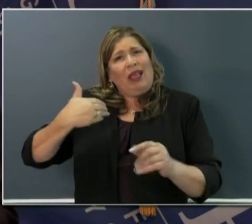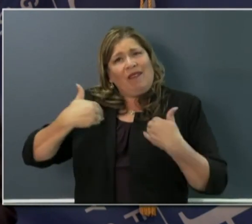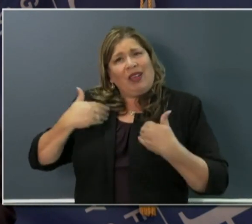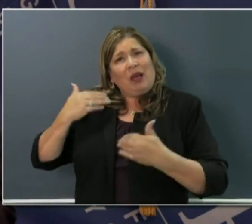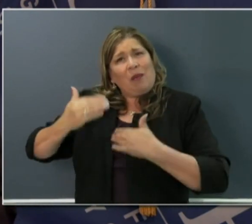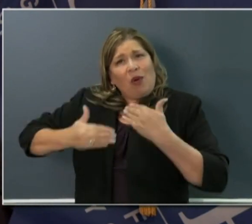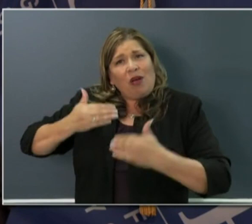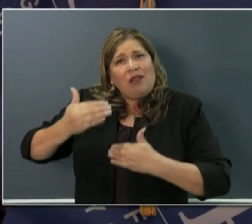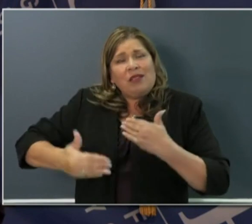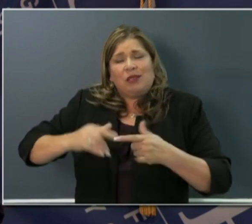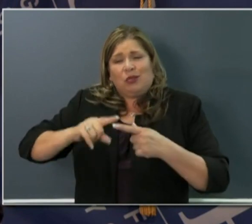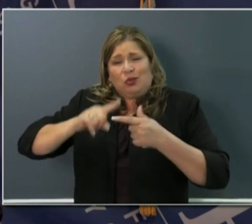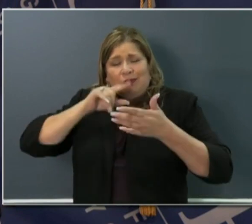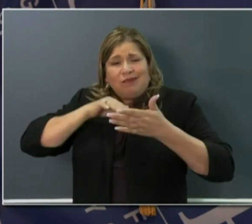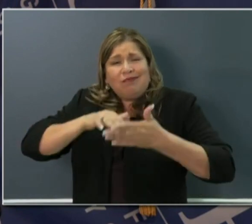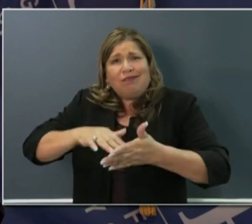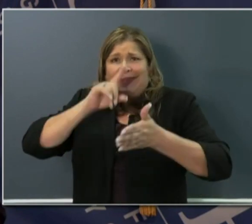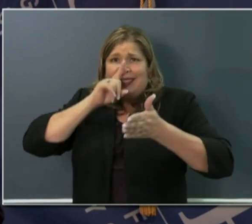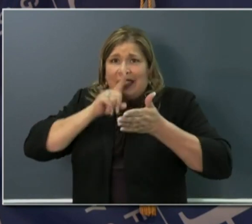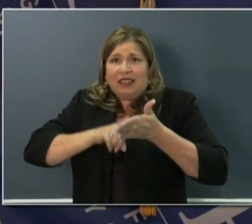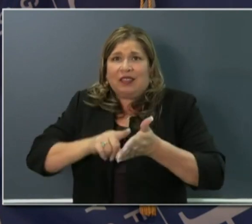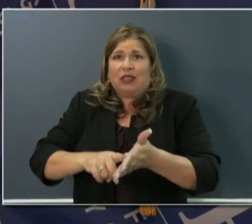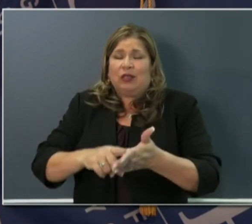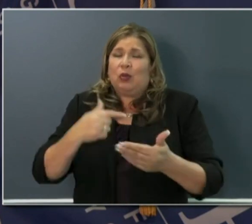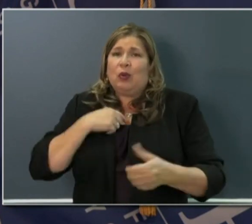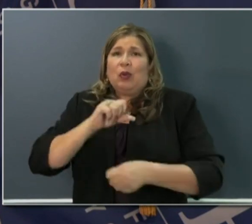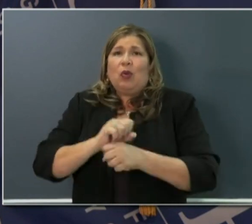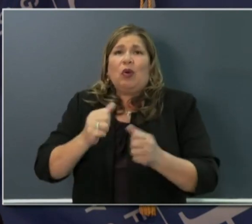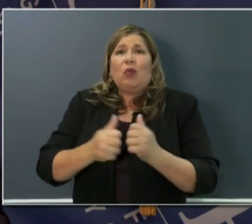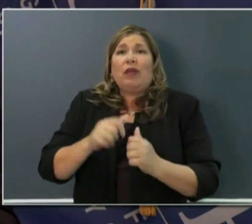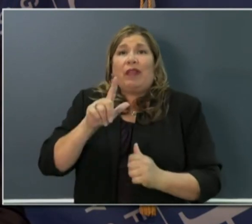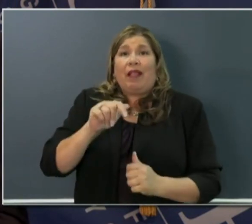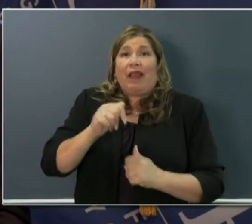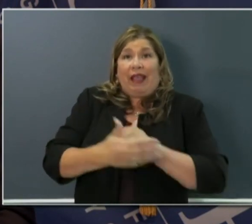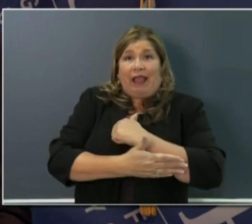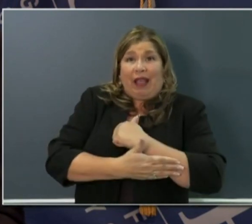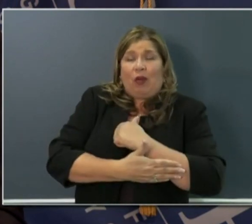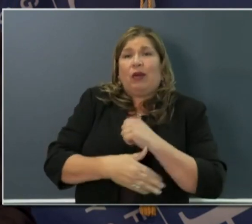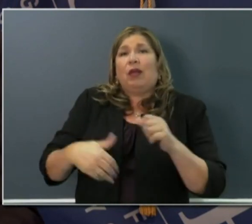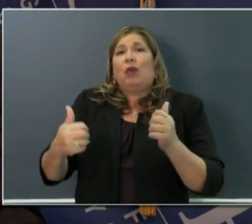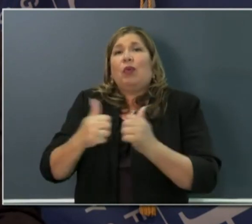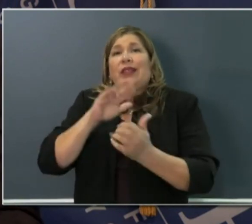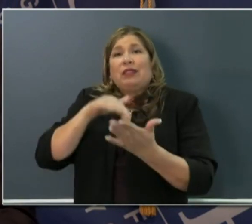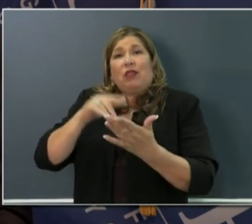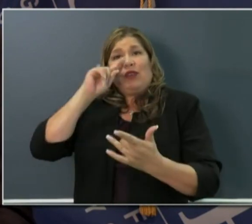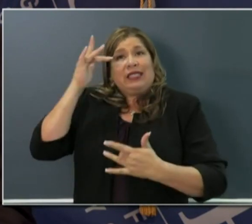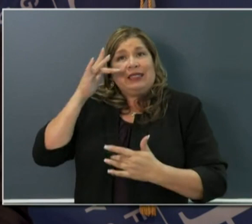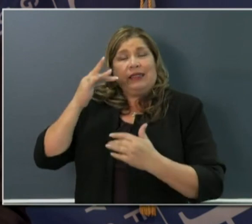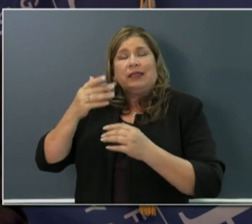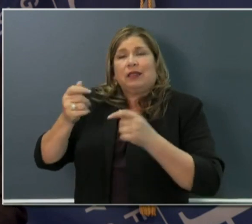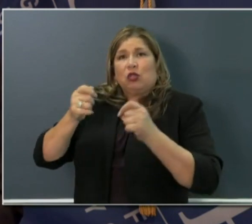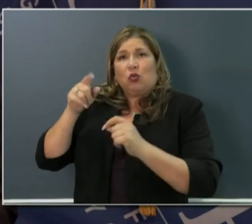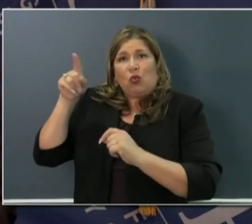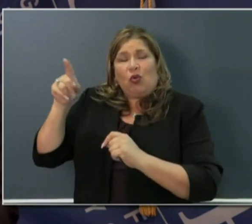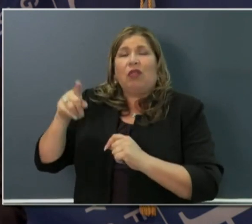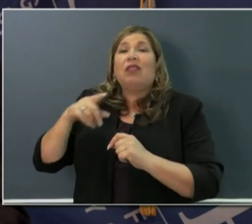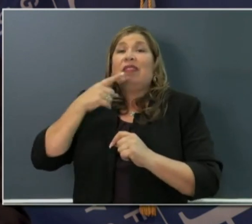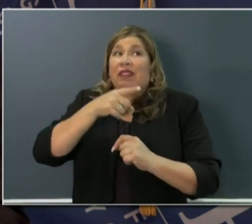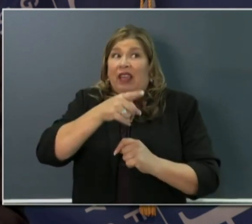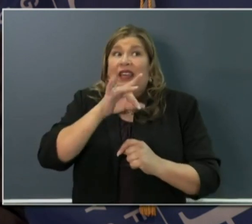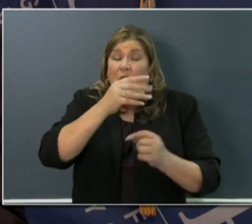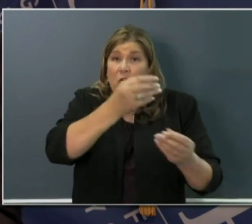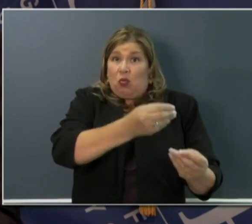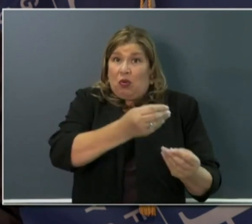LA County, with CDC. And while it was reported to the state of California through the county, that information,